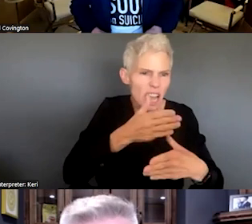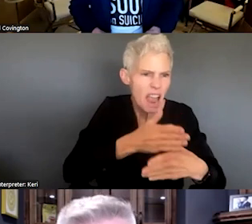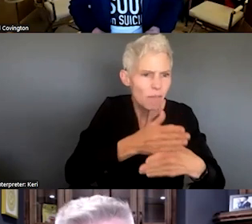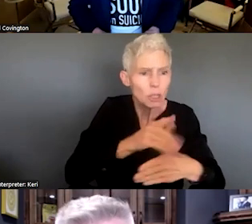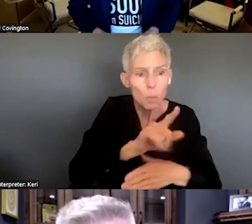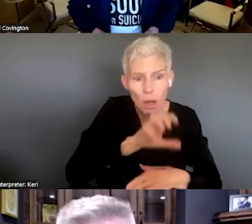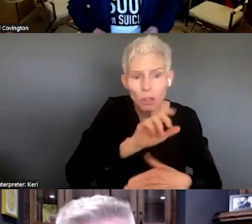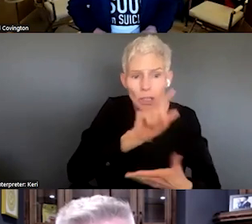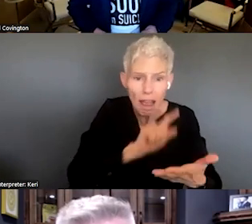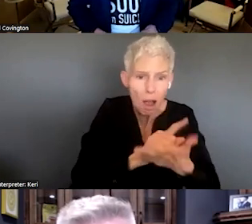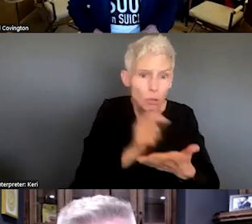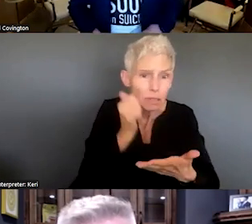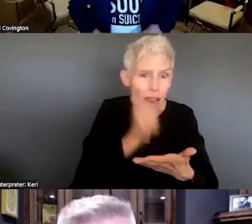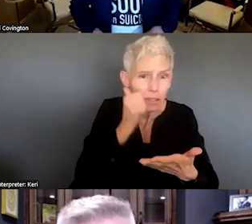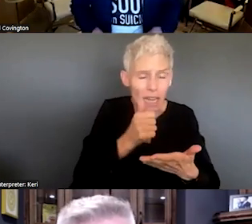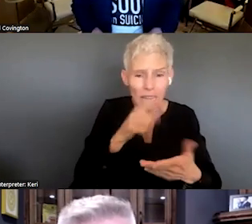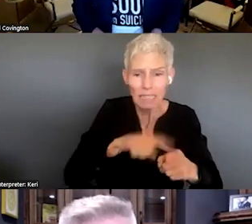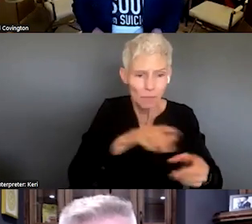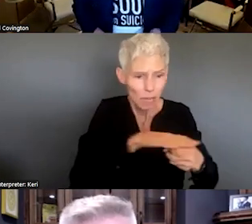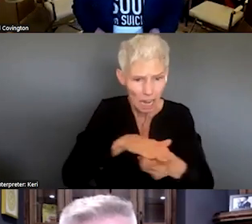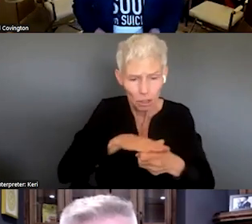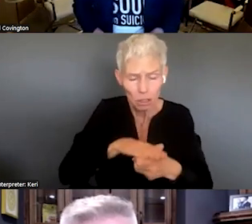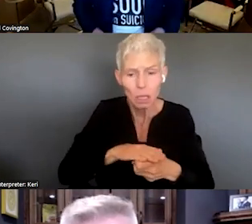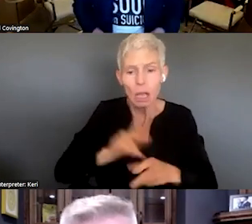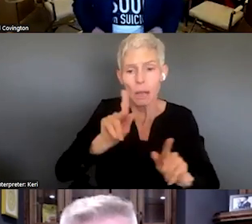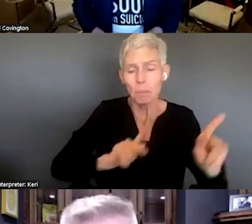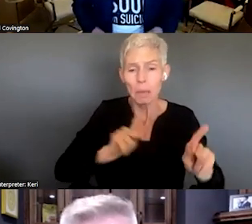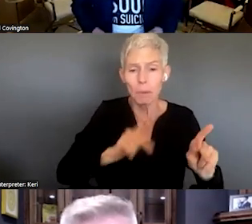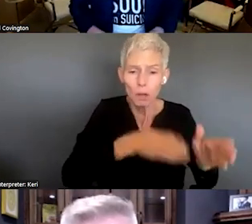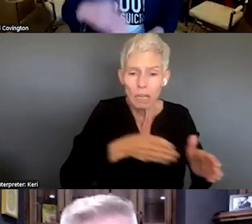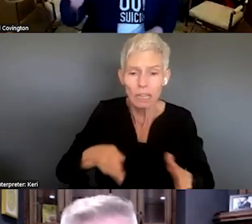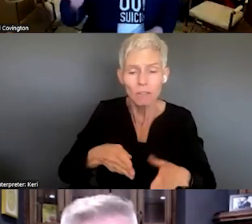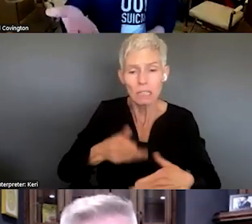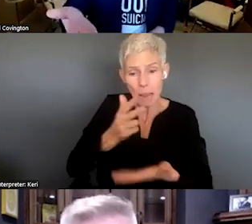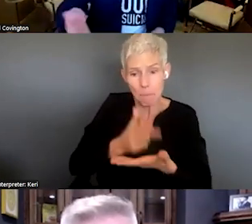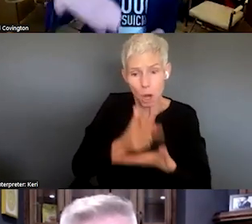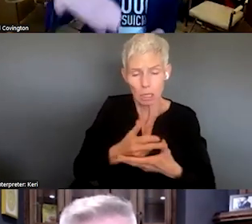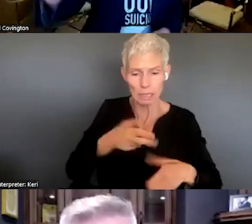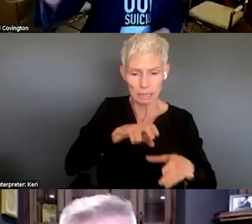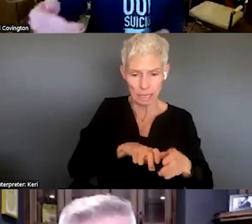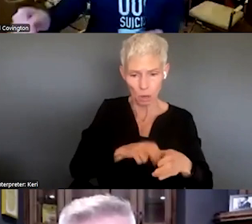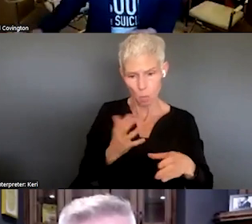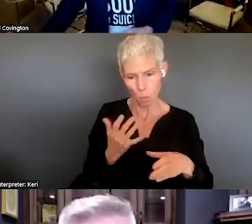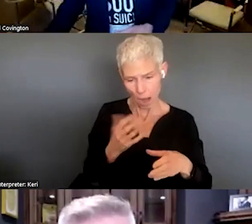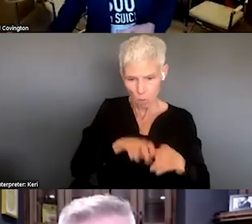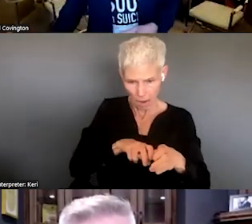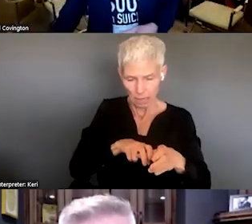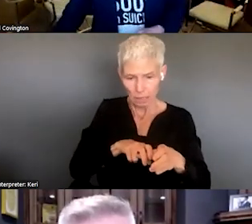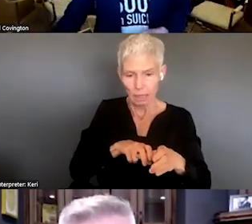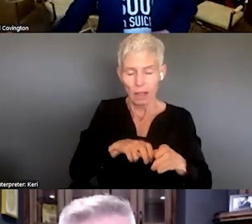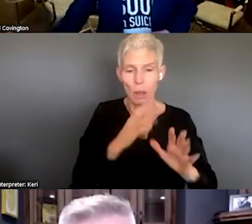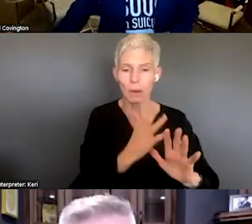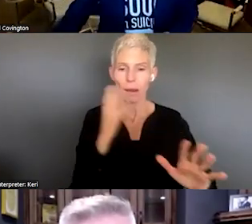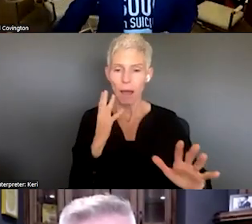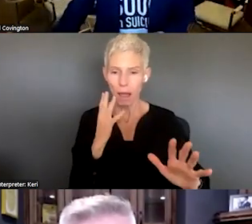region, that individuals were waiting in the parking lot, in an ambulance, in a queue to get inside the hospital ED.